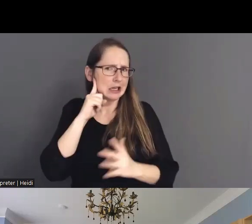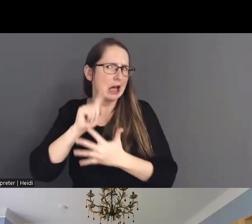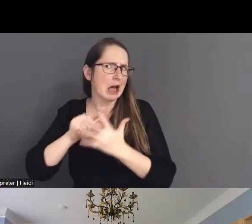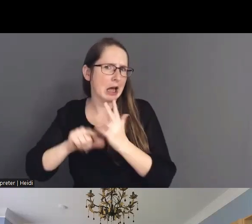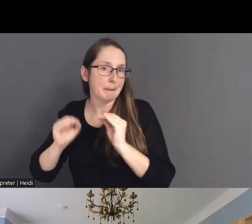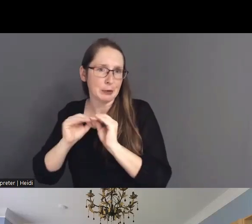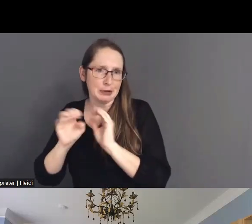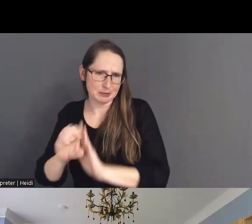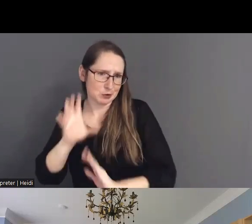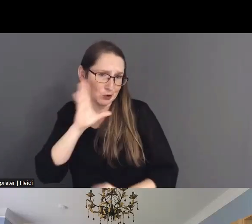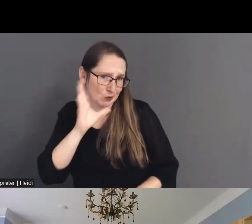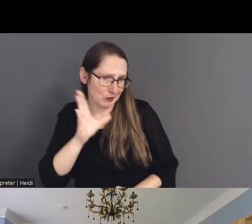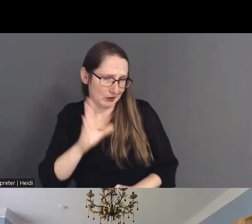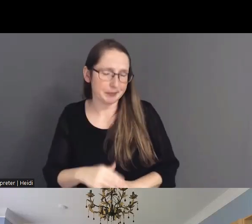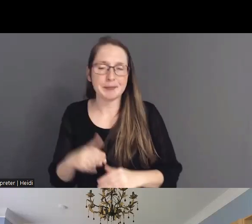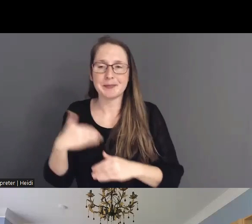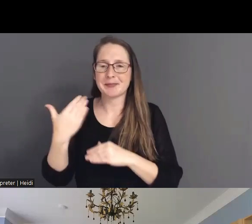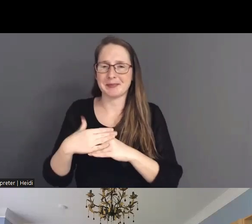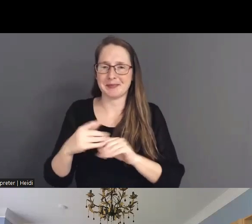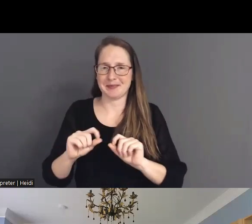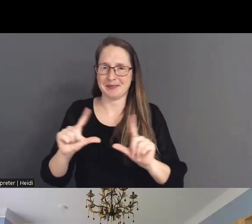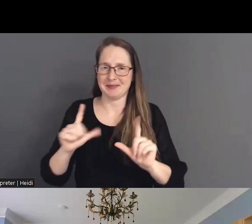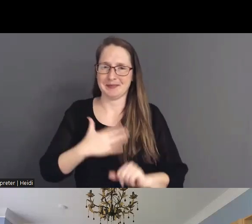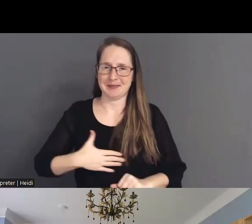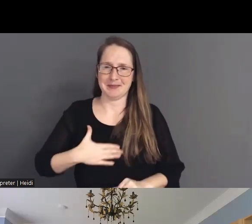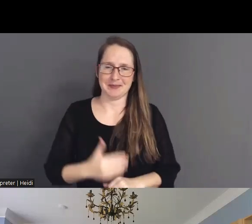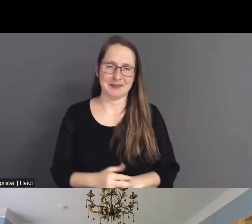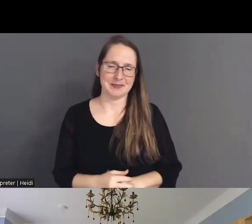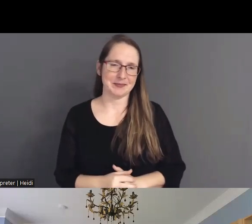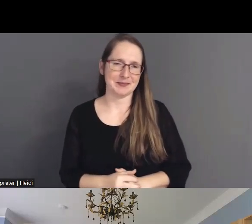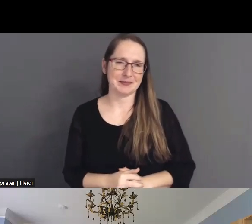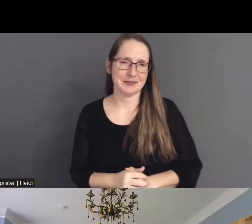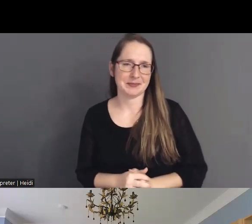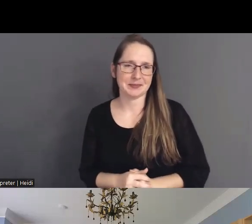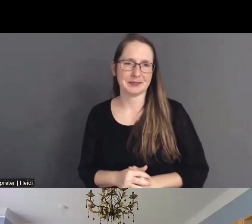many more today. Next slide, please.